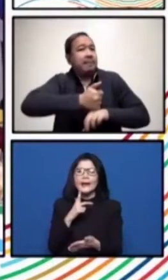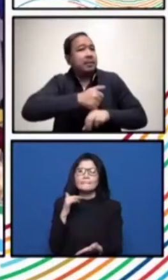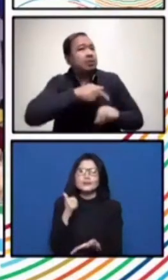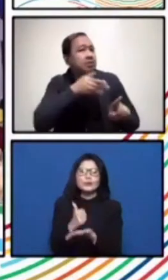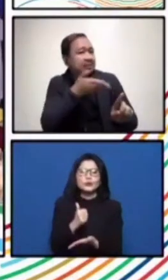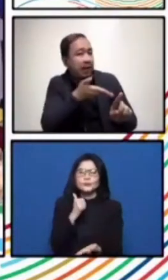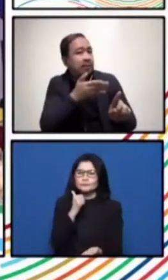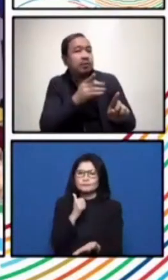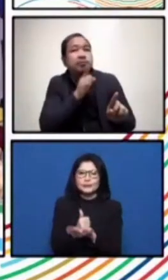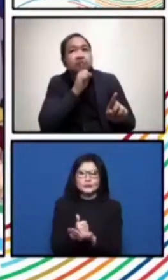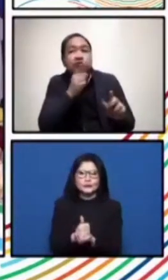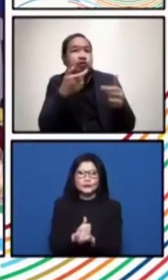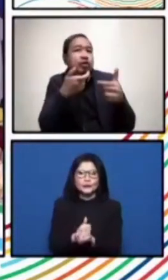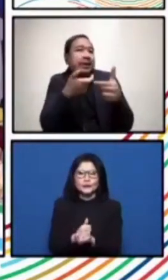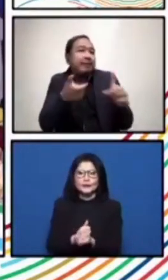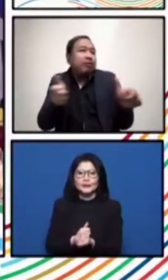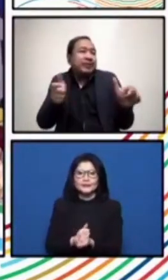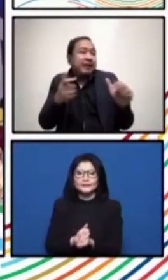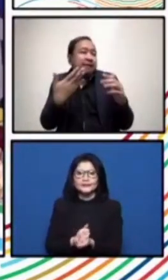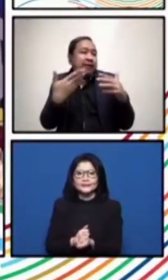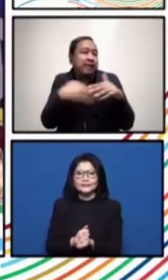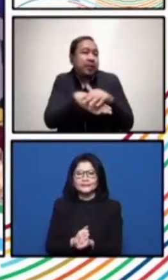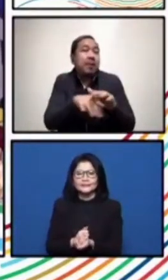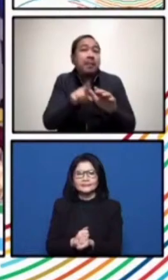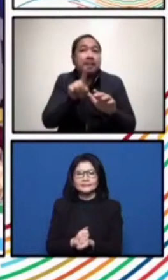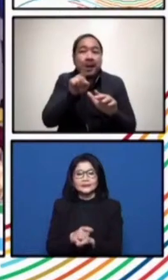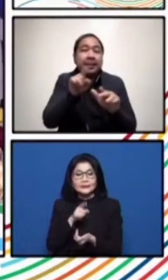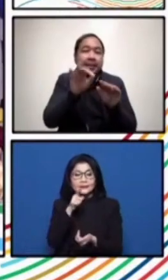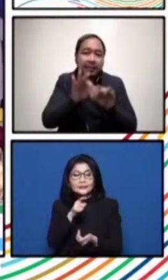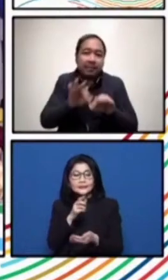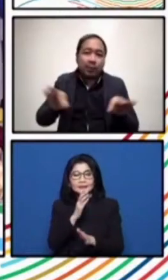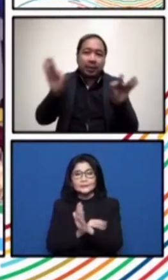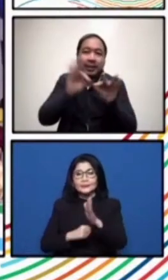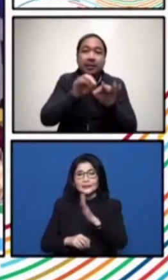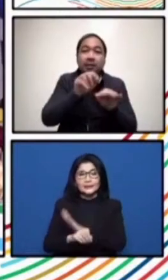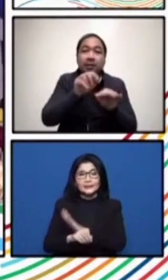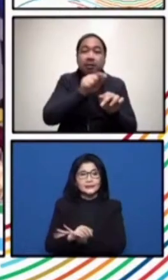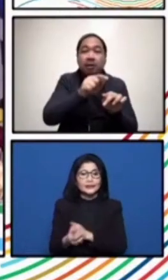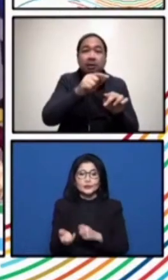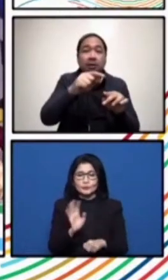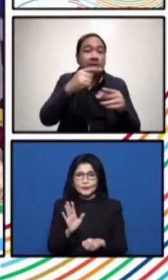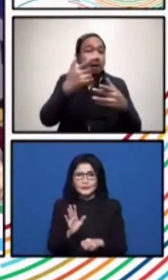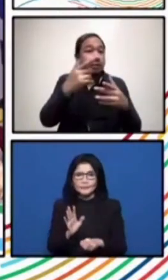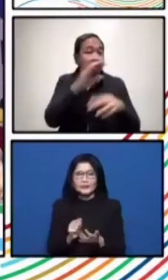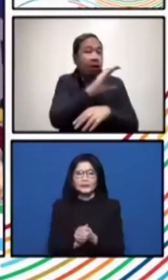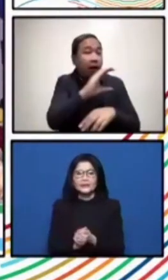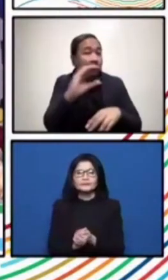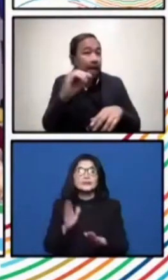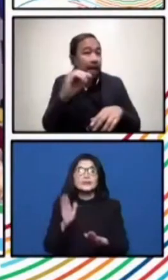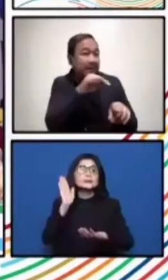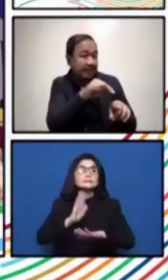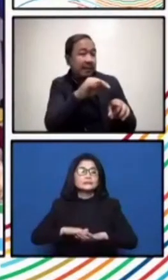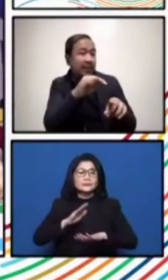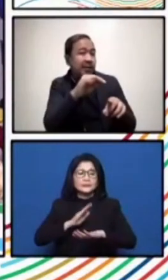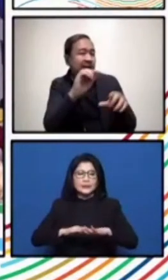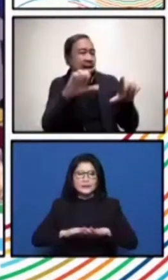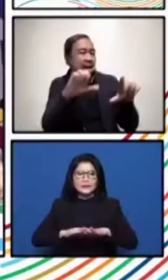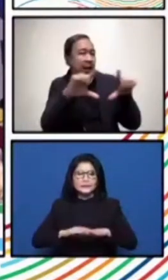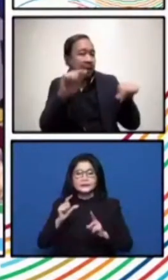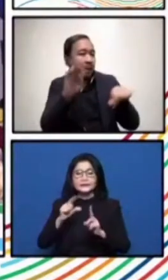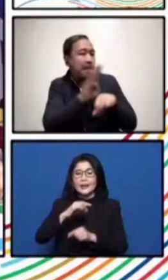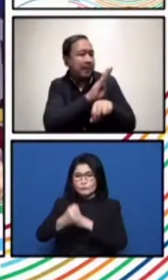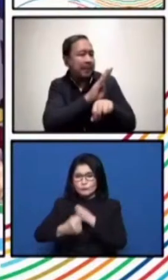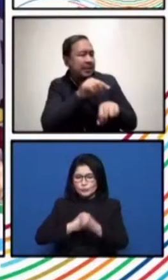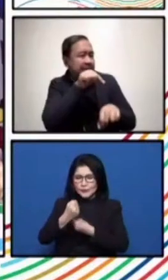with disability or not I think the culture in the organization is one of truly being inclusive rather than looking at this